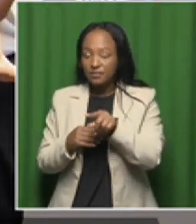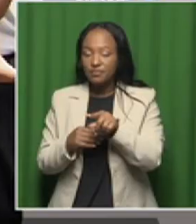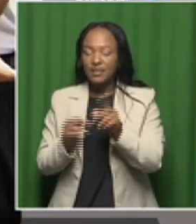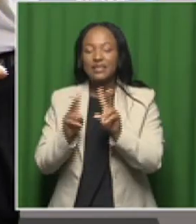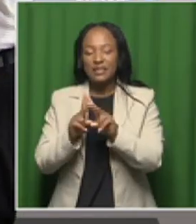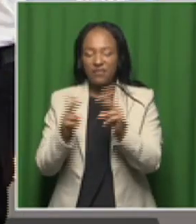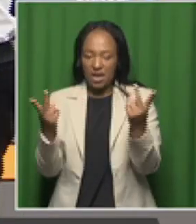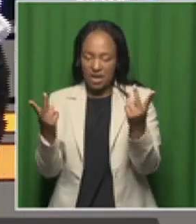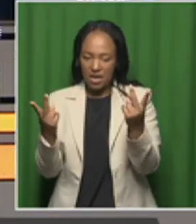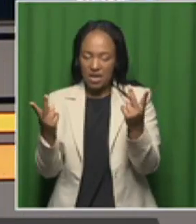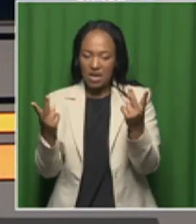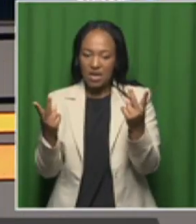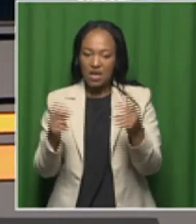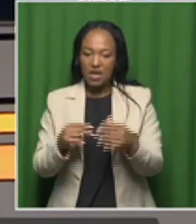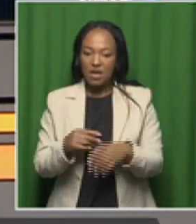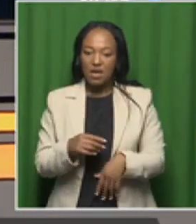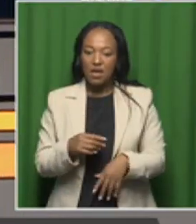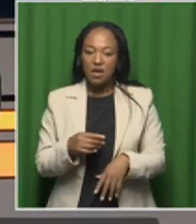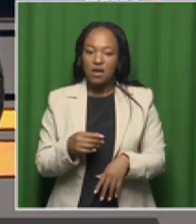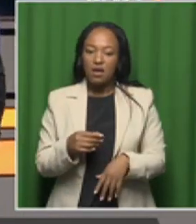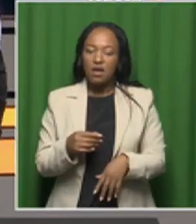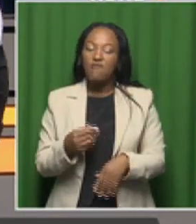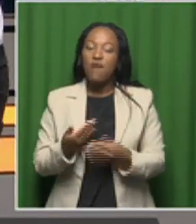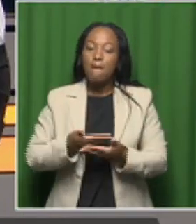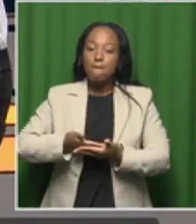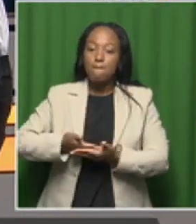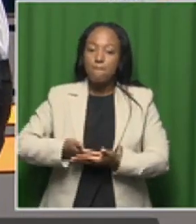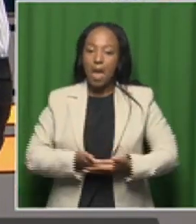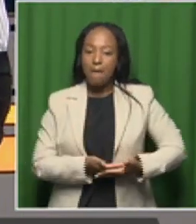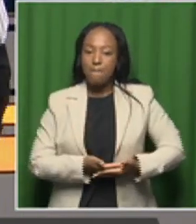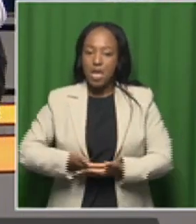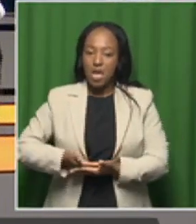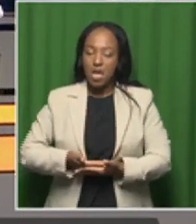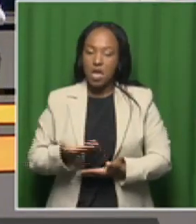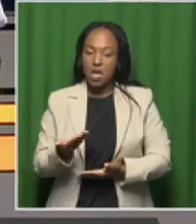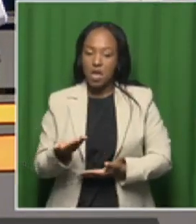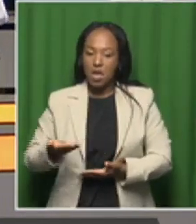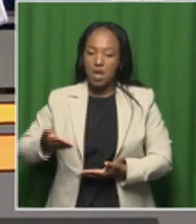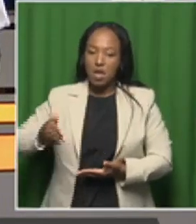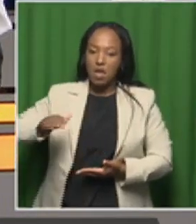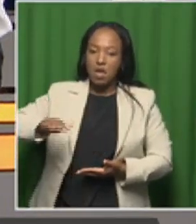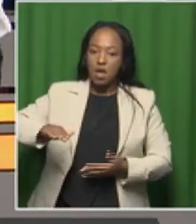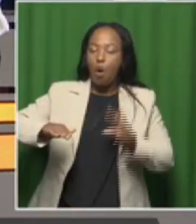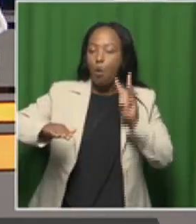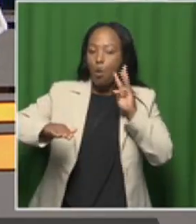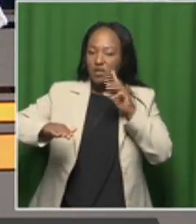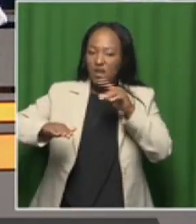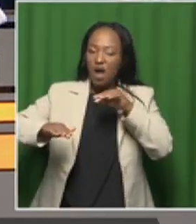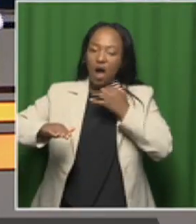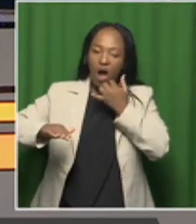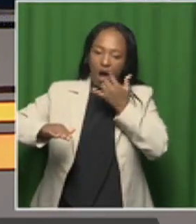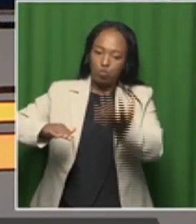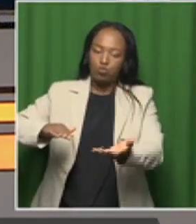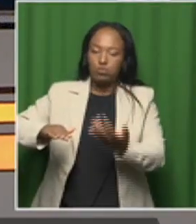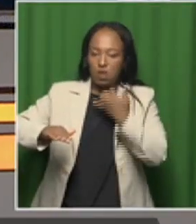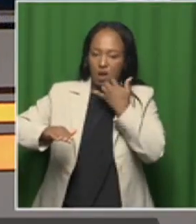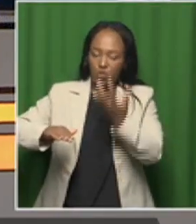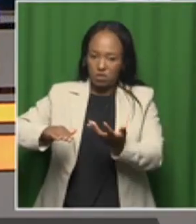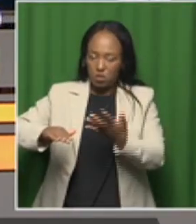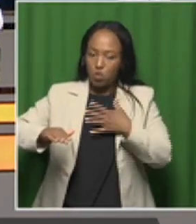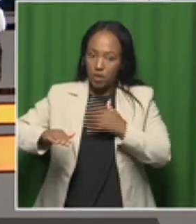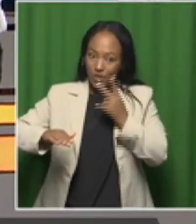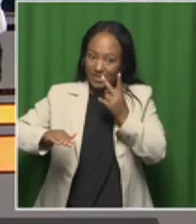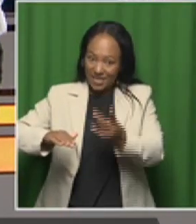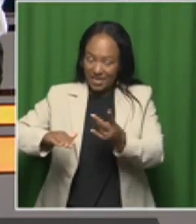different. Okay. But if you turn in the baby upside down, the water is coming out. Okay. That's perfect. Okay. We want to see that. Okay.